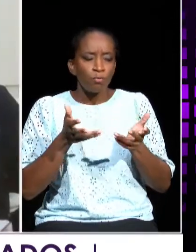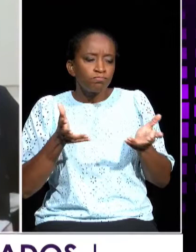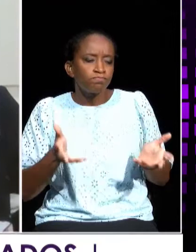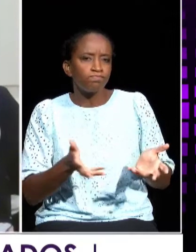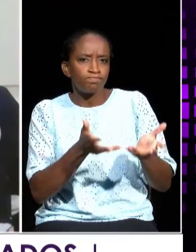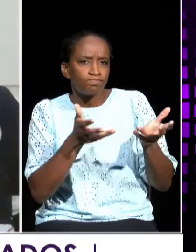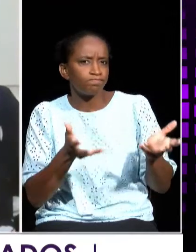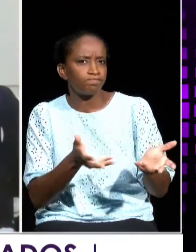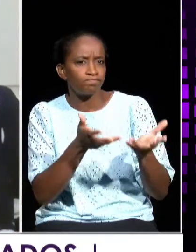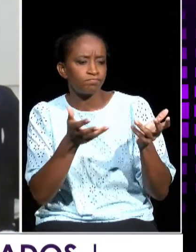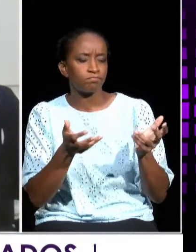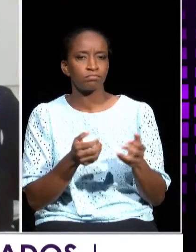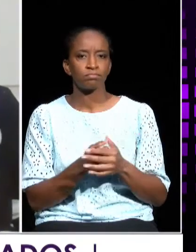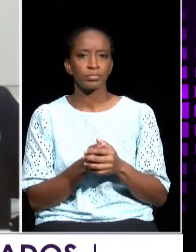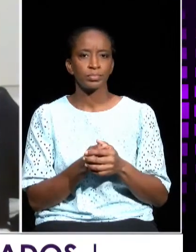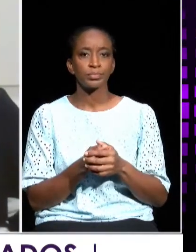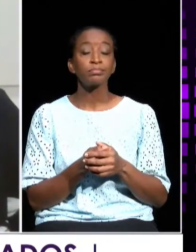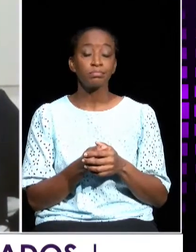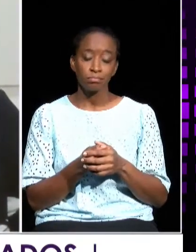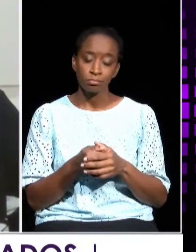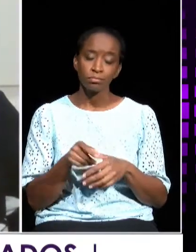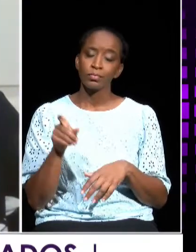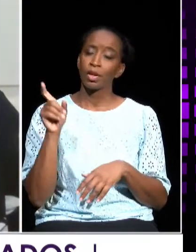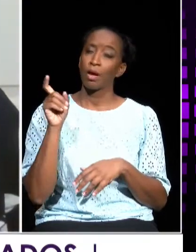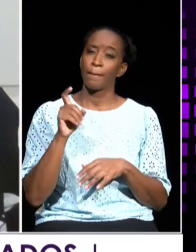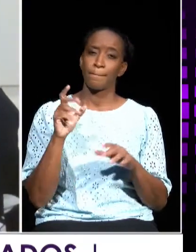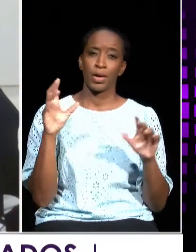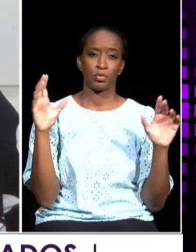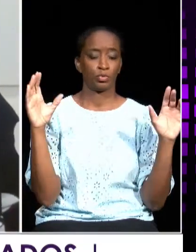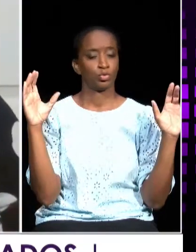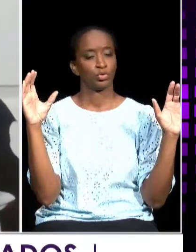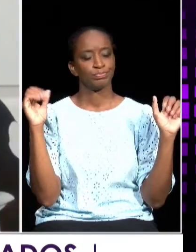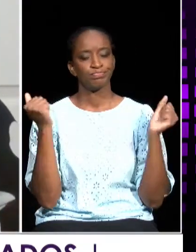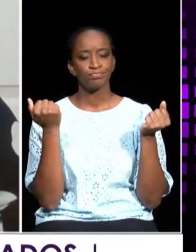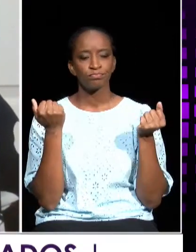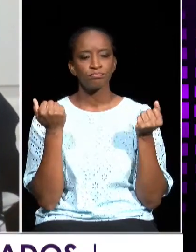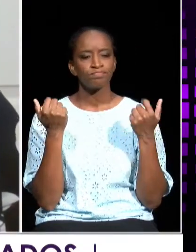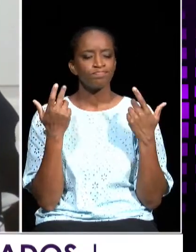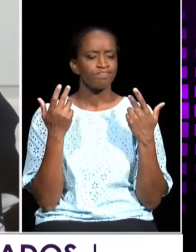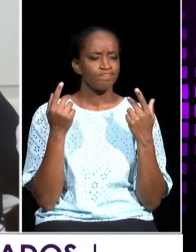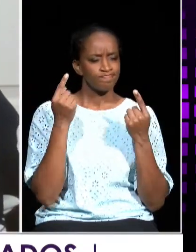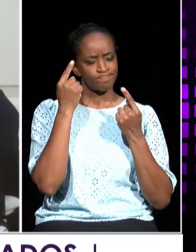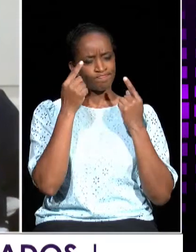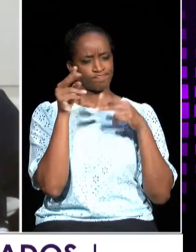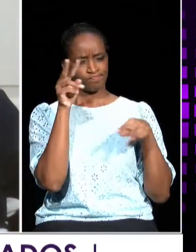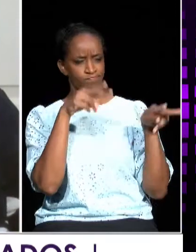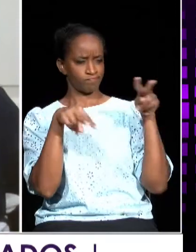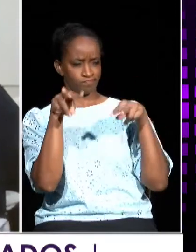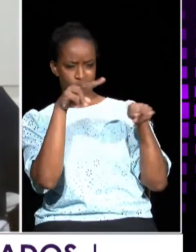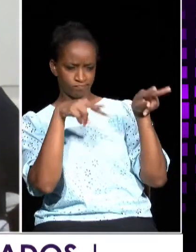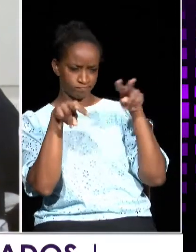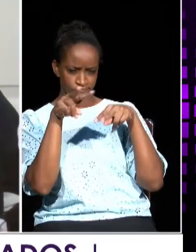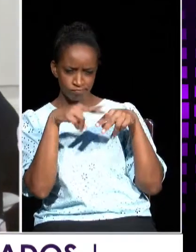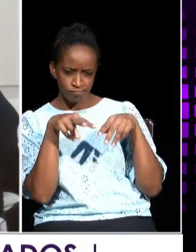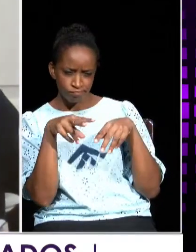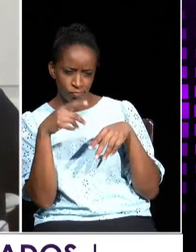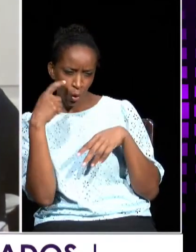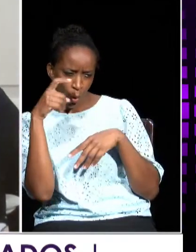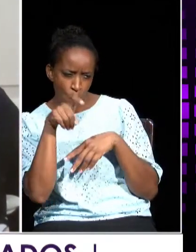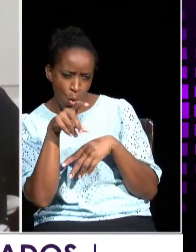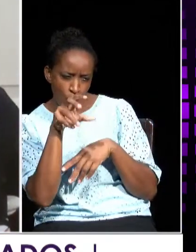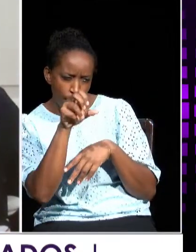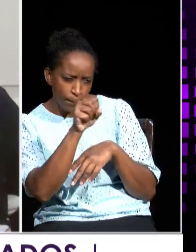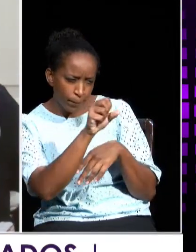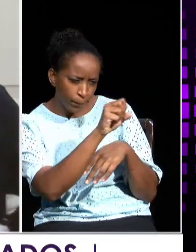I think we have to seek them out. You have to go where they are, and you have to seek them out. Don't just throw